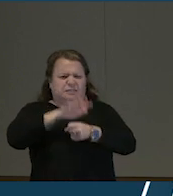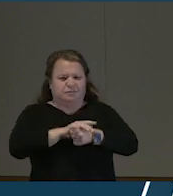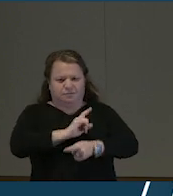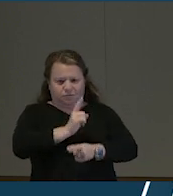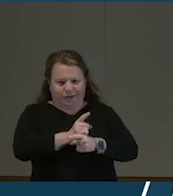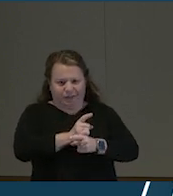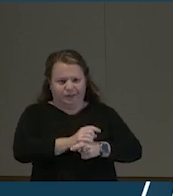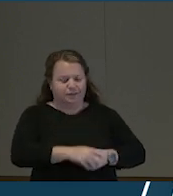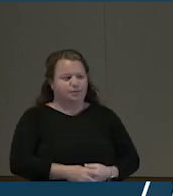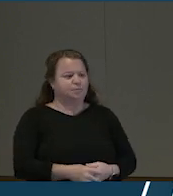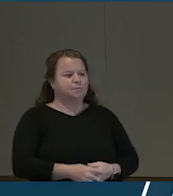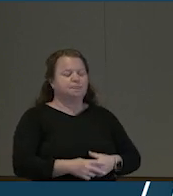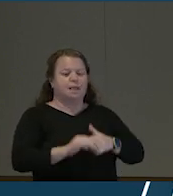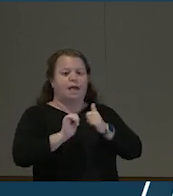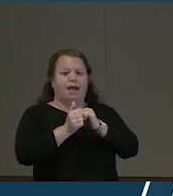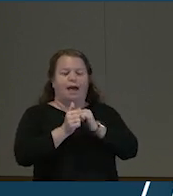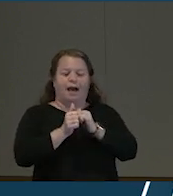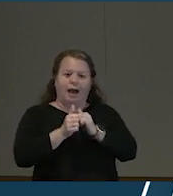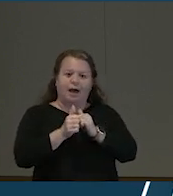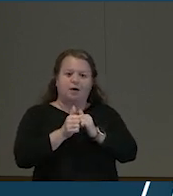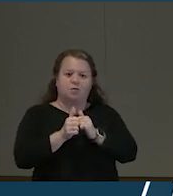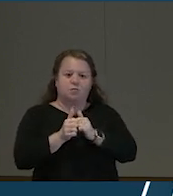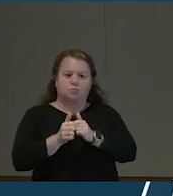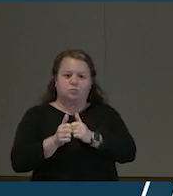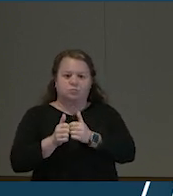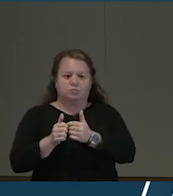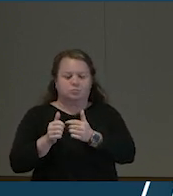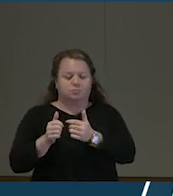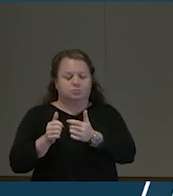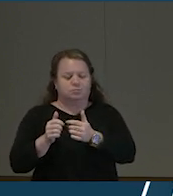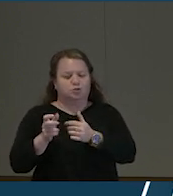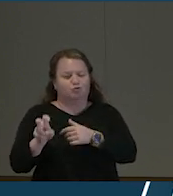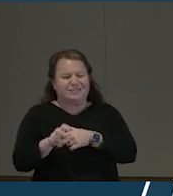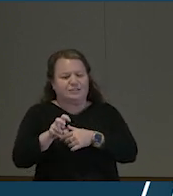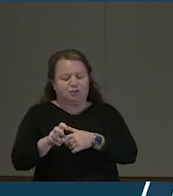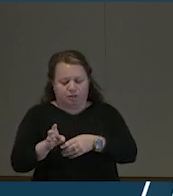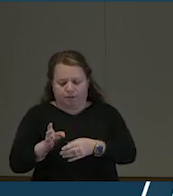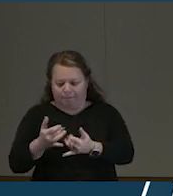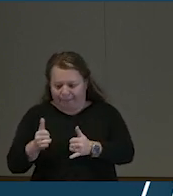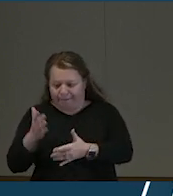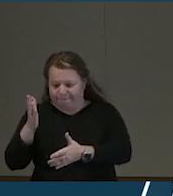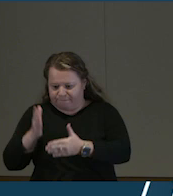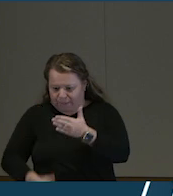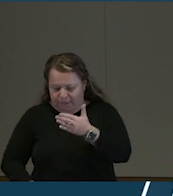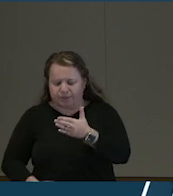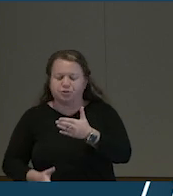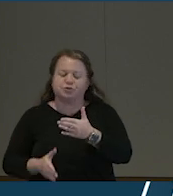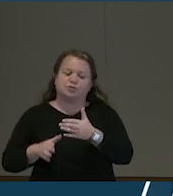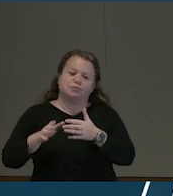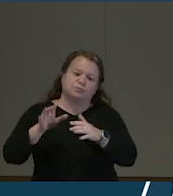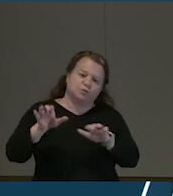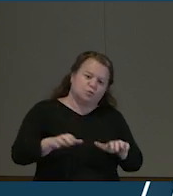right? So how can you transition them from the end of playtime to another activity, and what happens when they're upset about the play